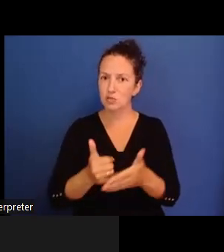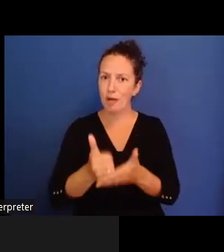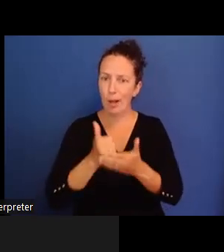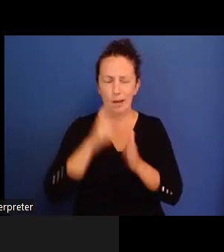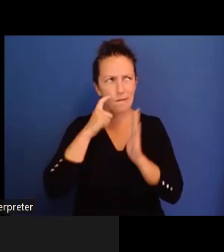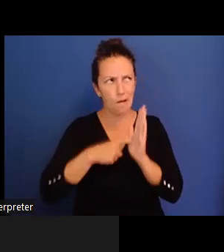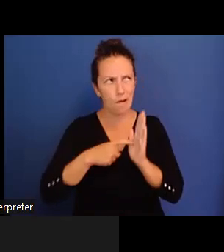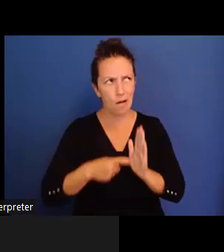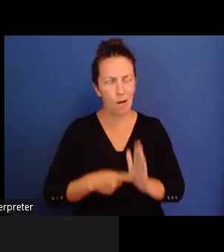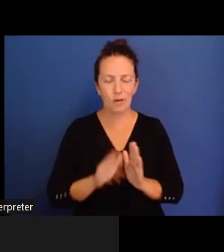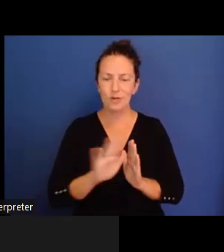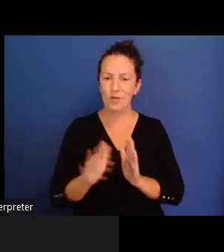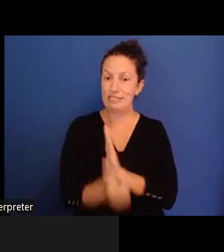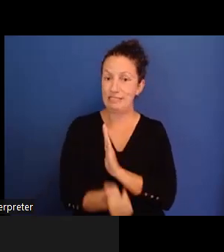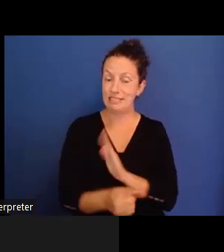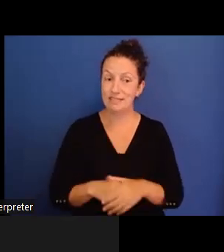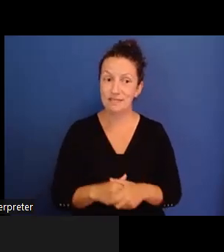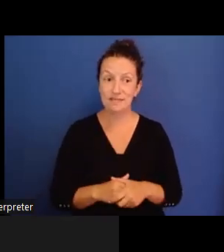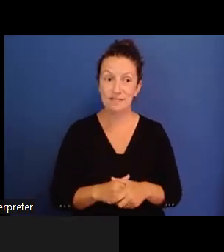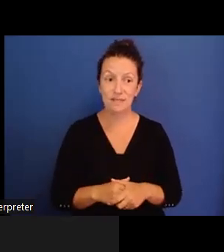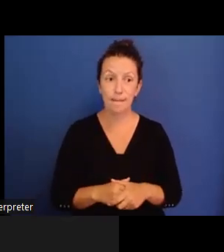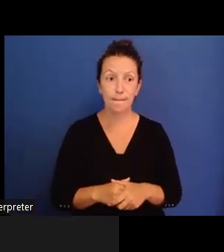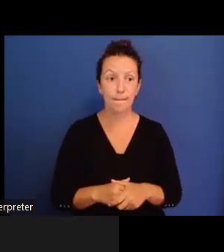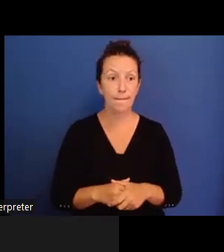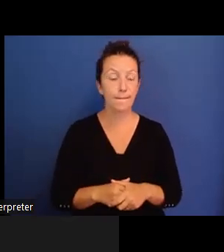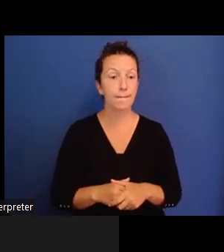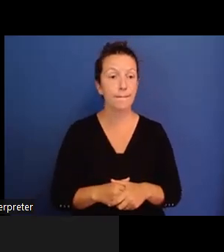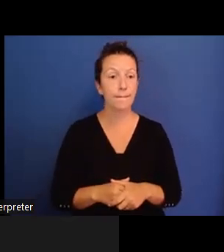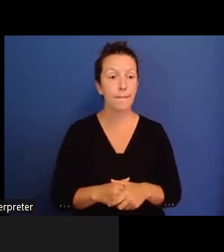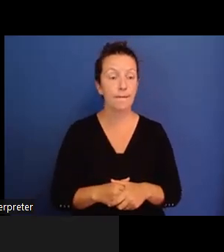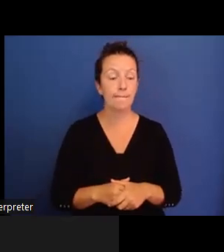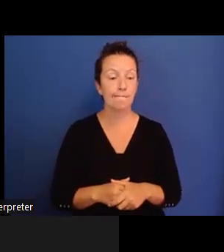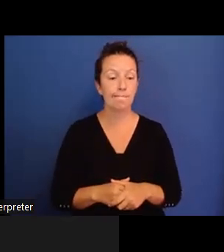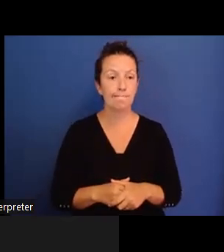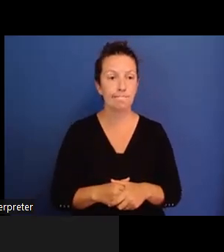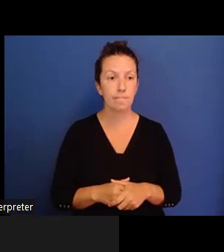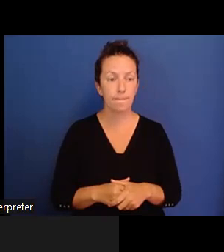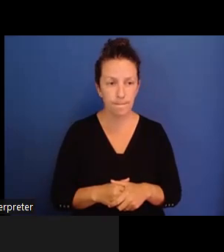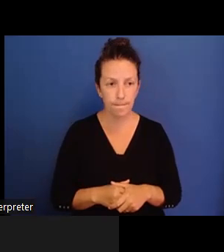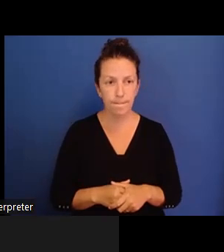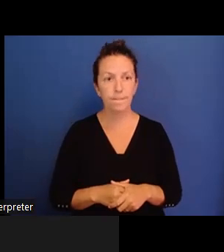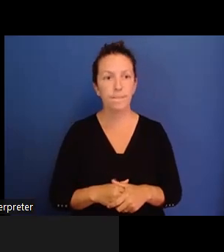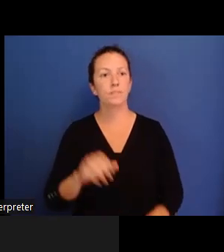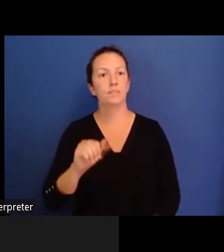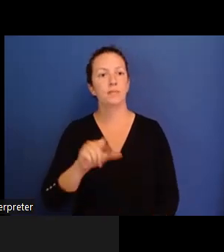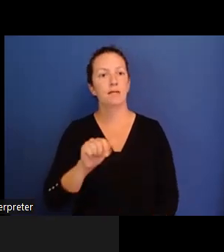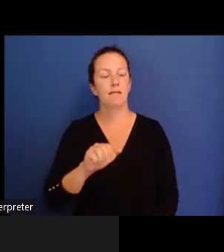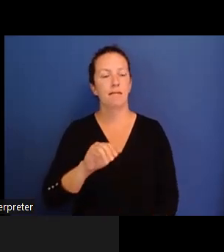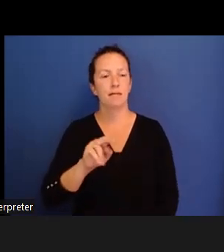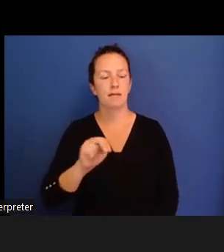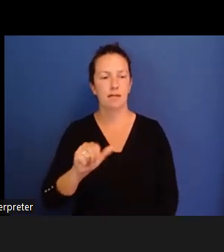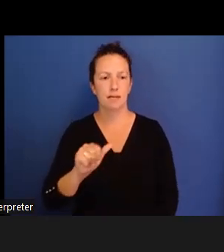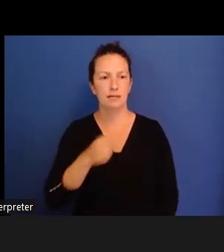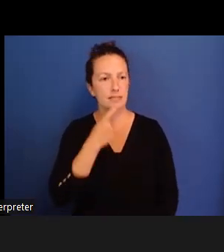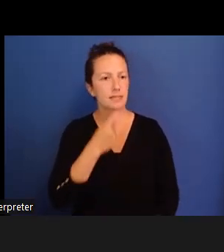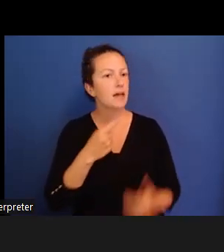skills. All right, we have a question from Ashley. You